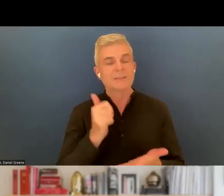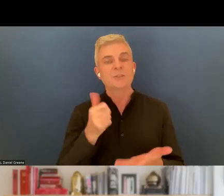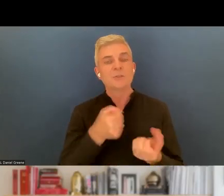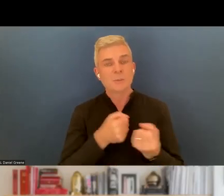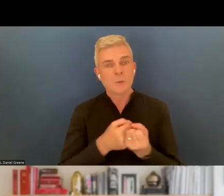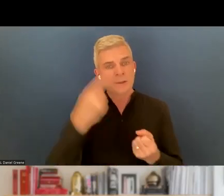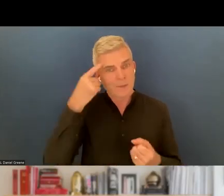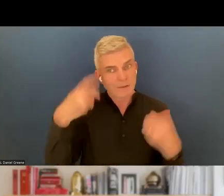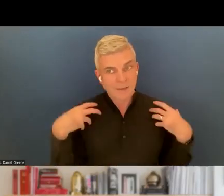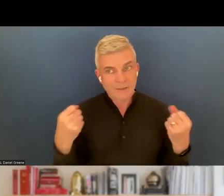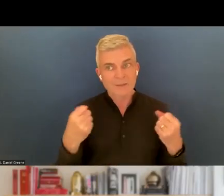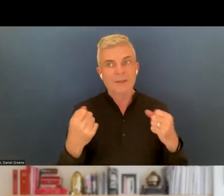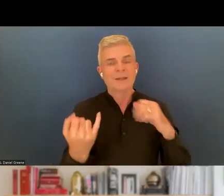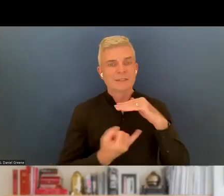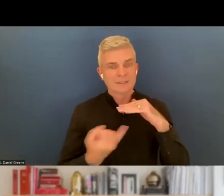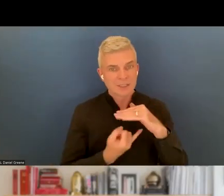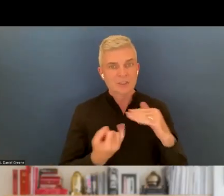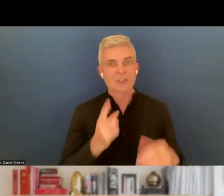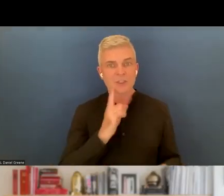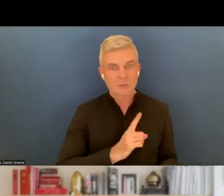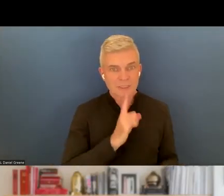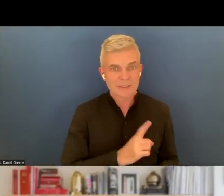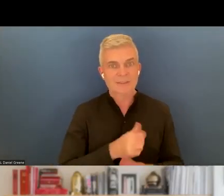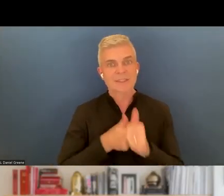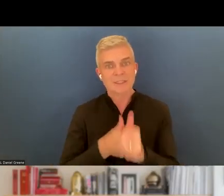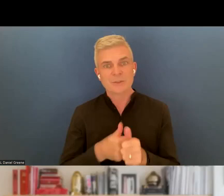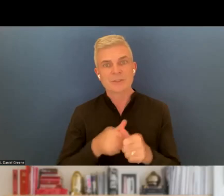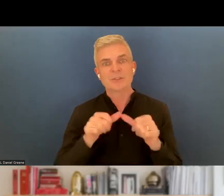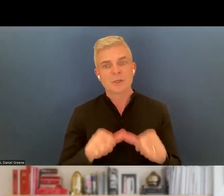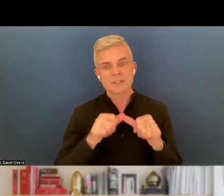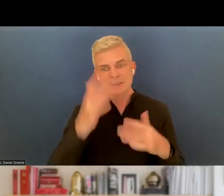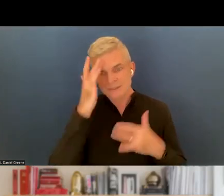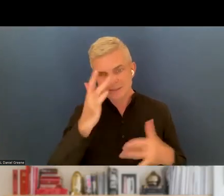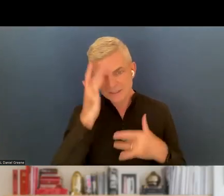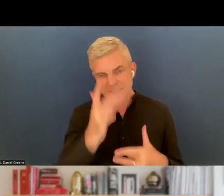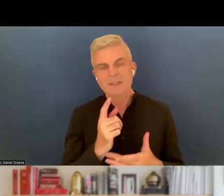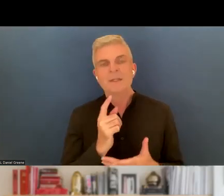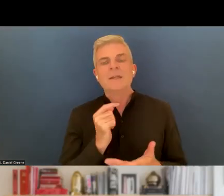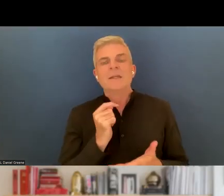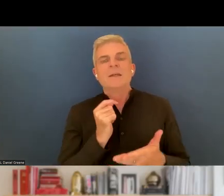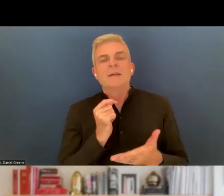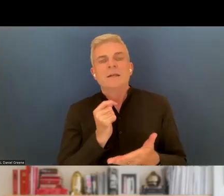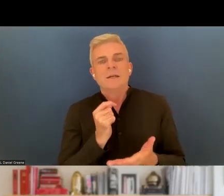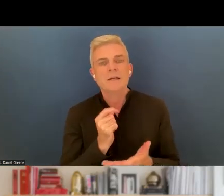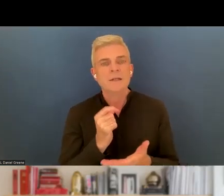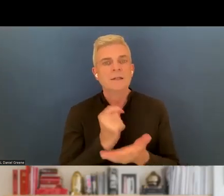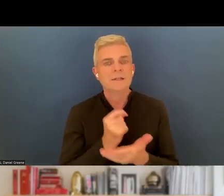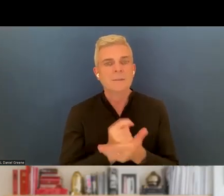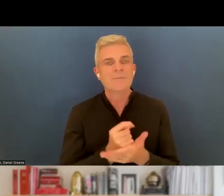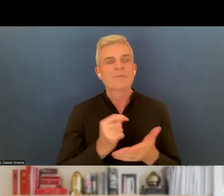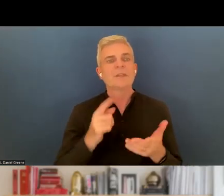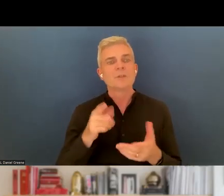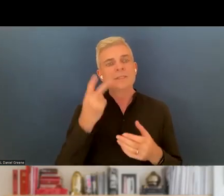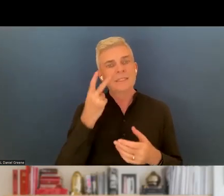and adherence to chronic disease treatment. The way that it works from a member journey standpoint is you go see your